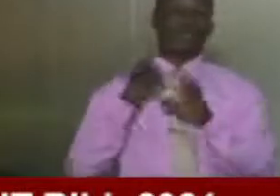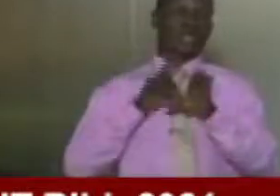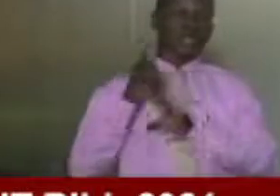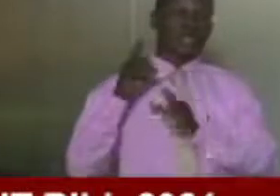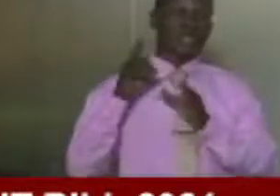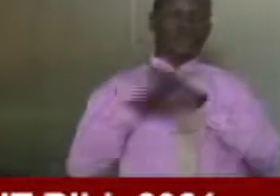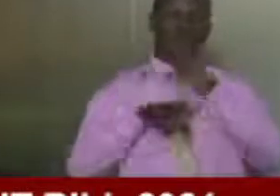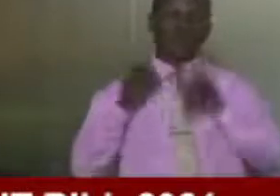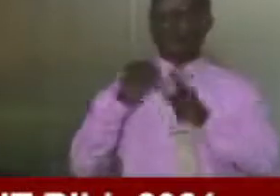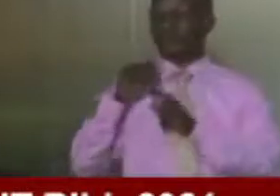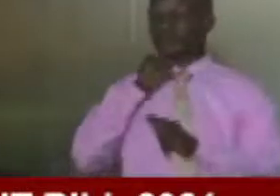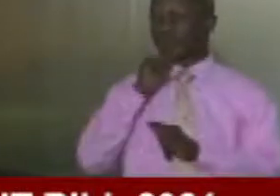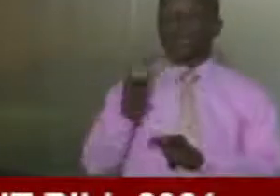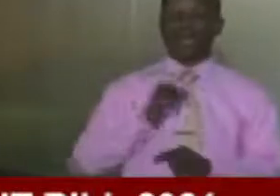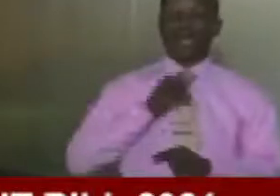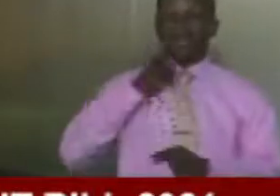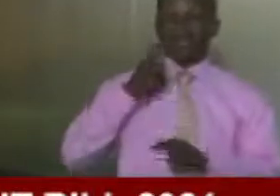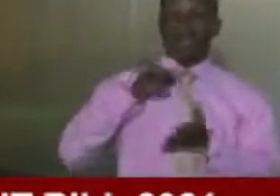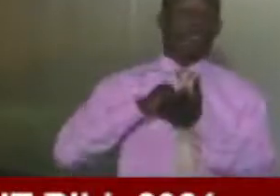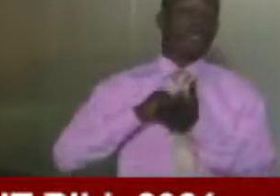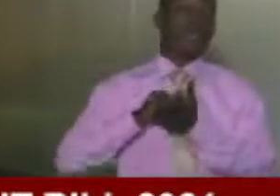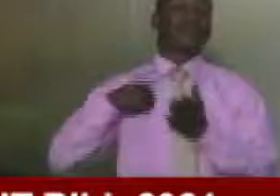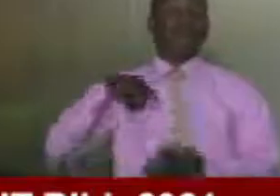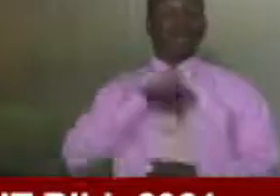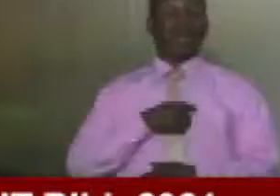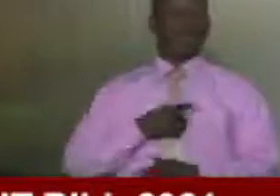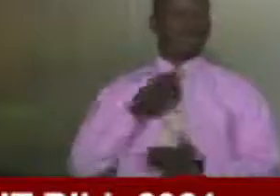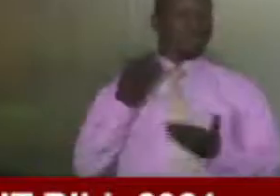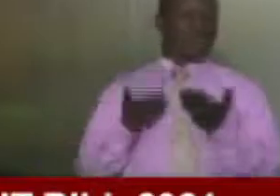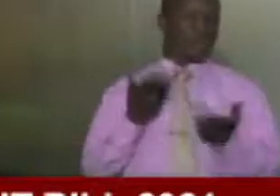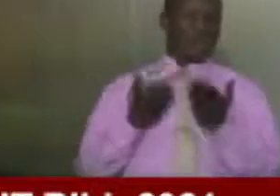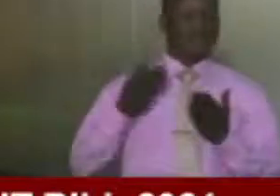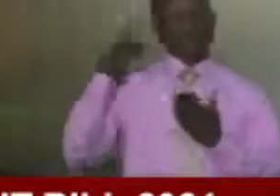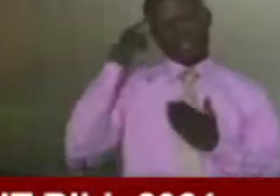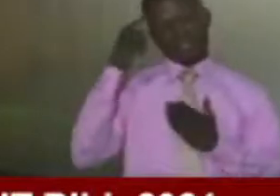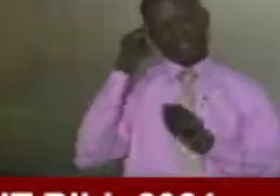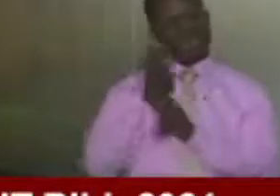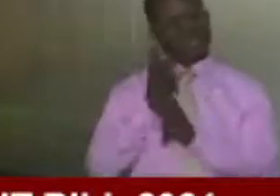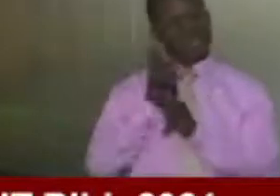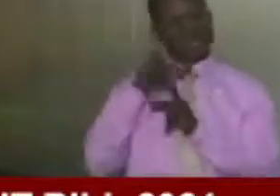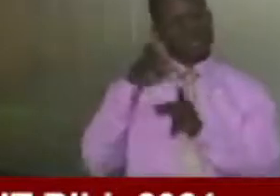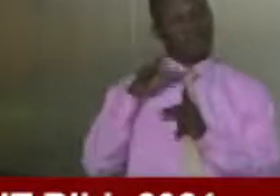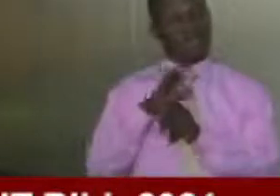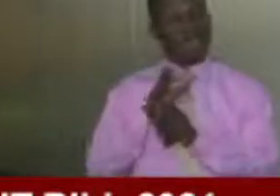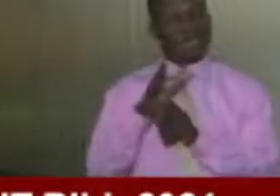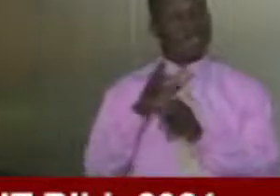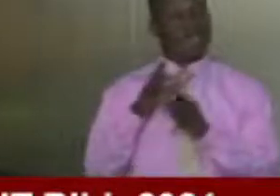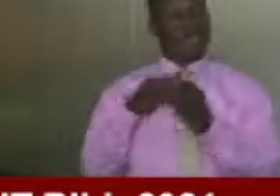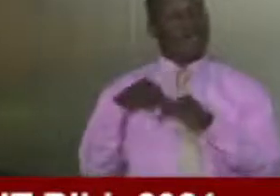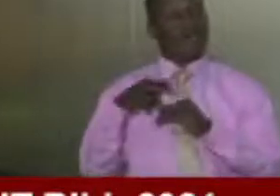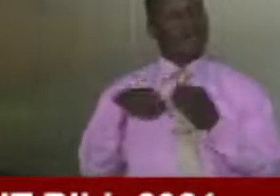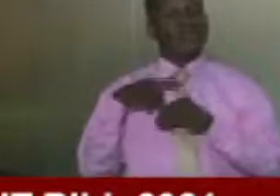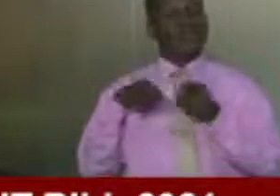agree totally with Professor Jega that we probably need to think carefully about implementing that